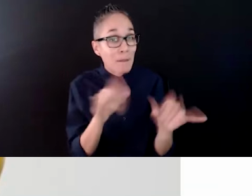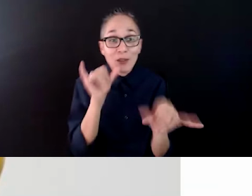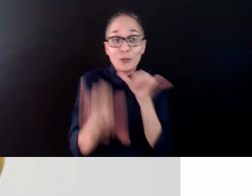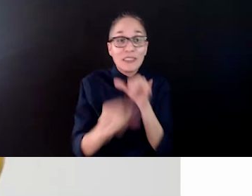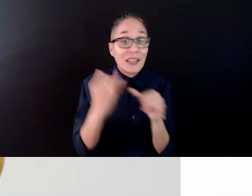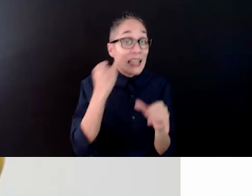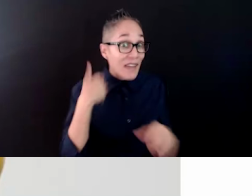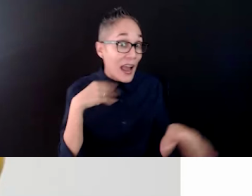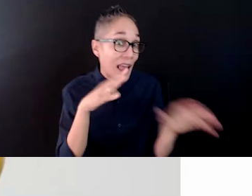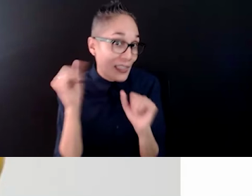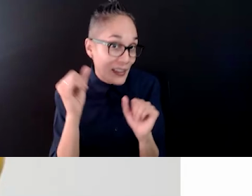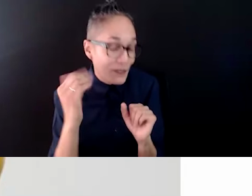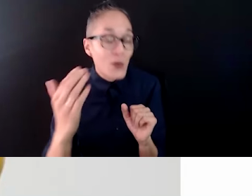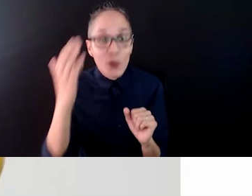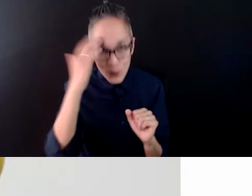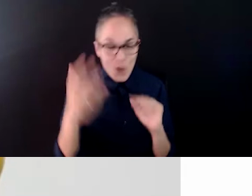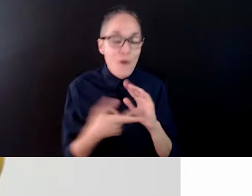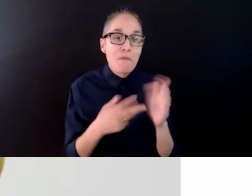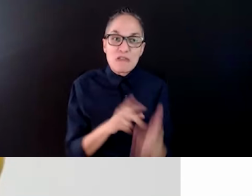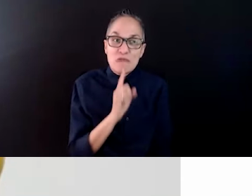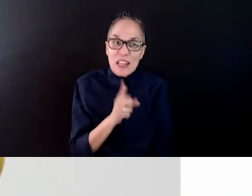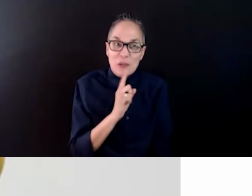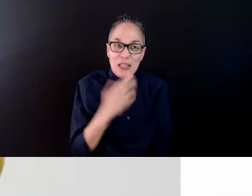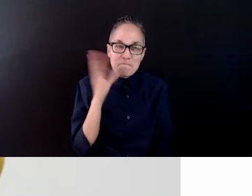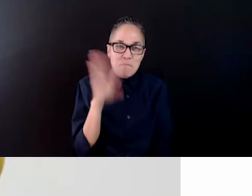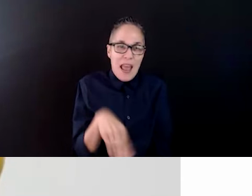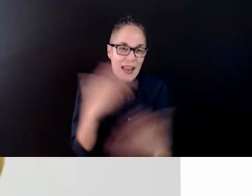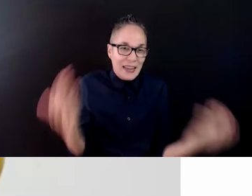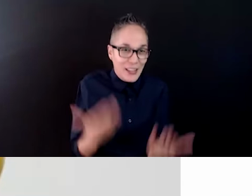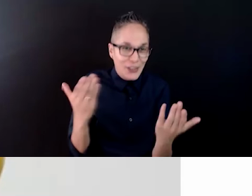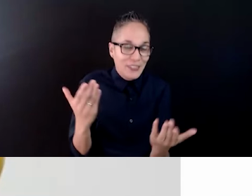me leave, then it's really, really bad here.